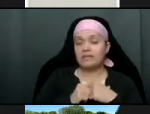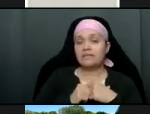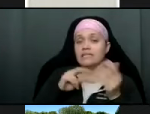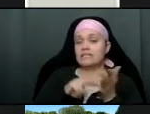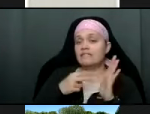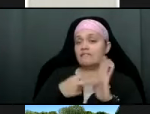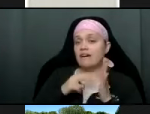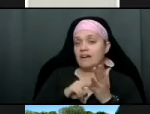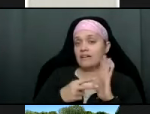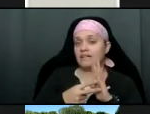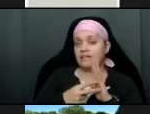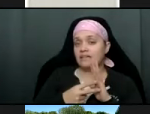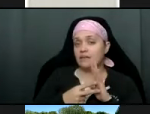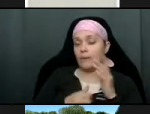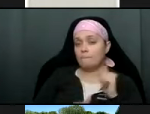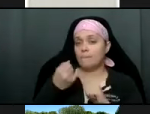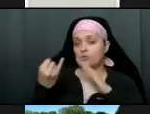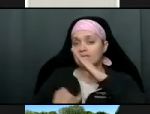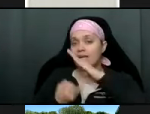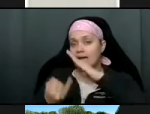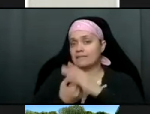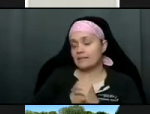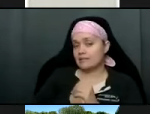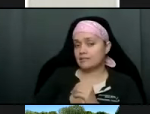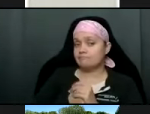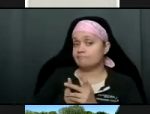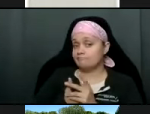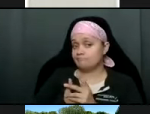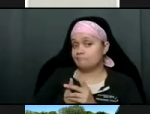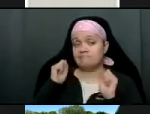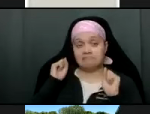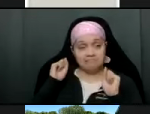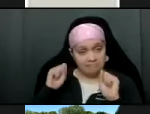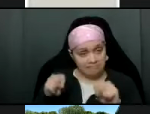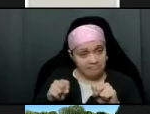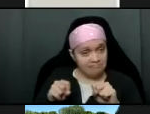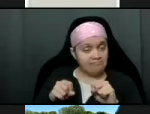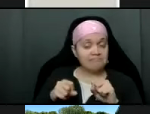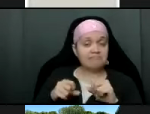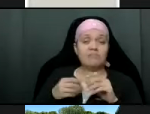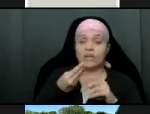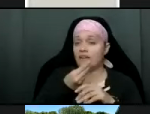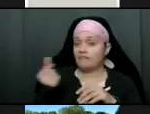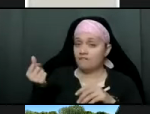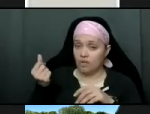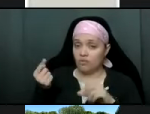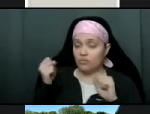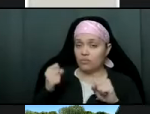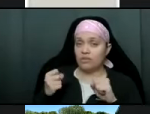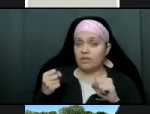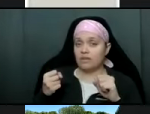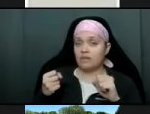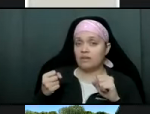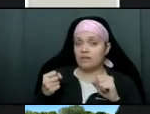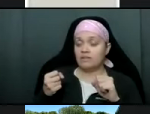define most isolated. There could be, well, a few at least reasonable ways